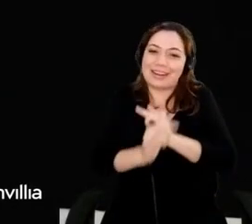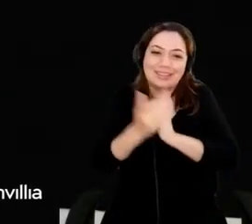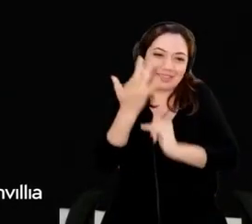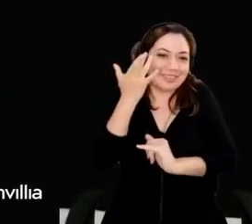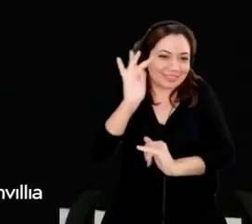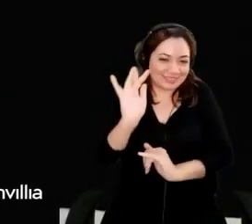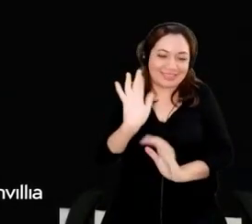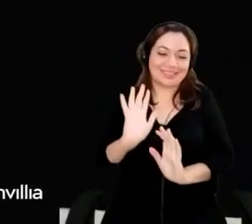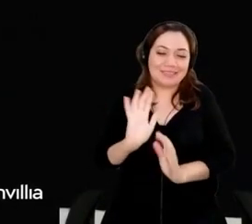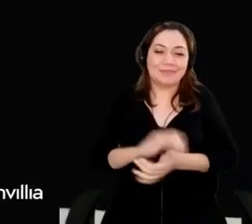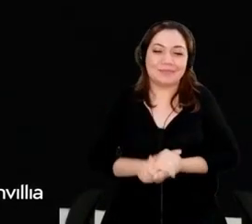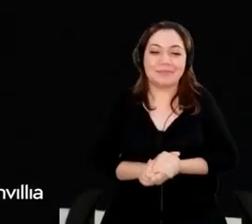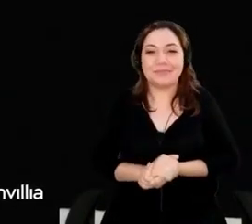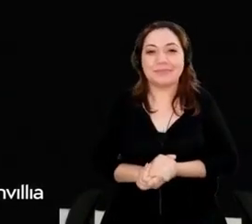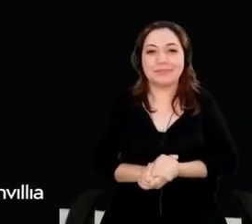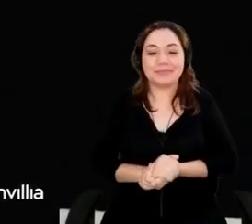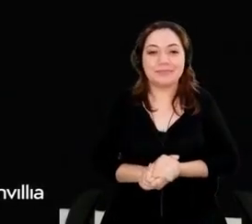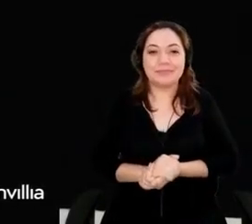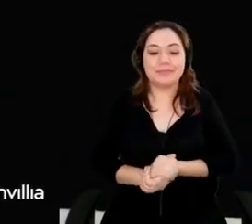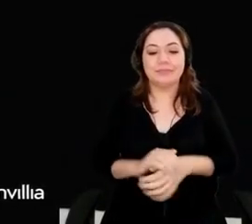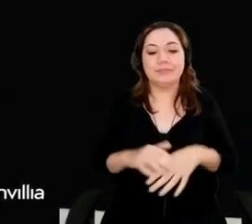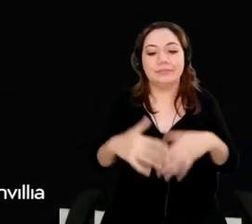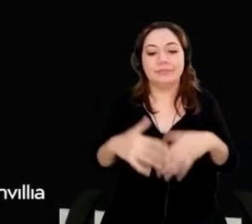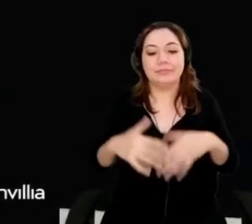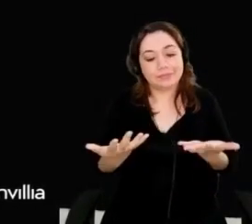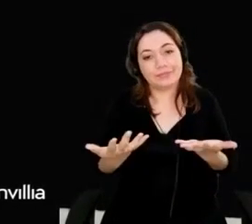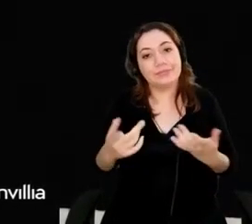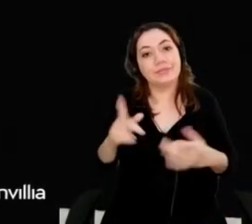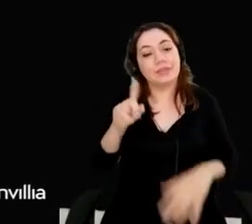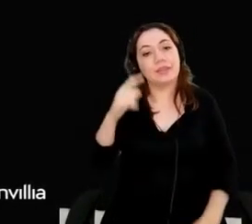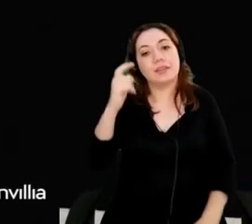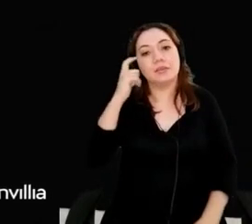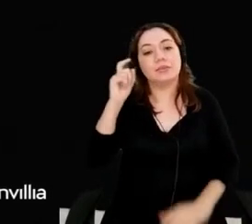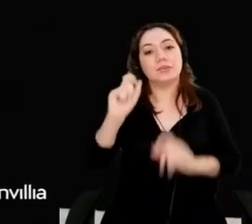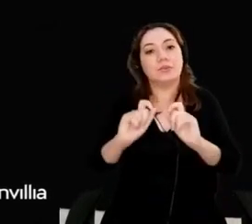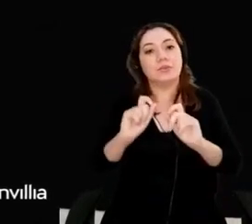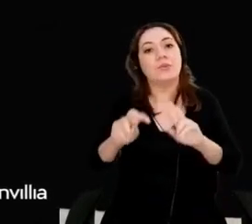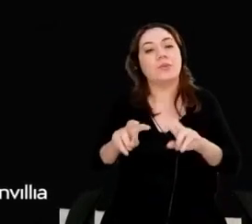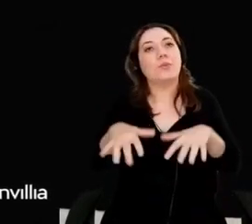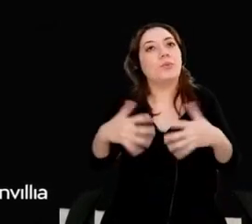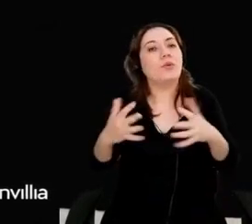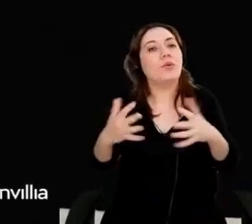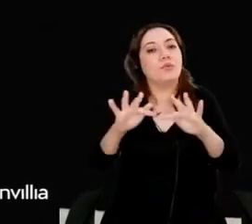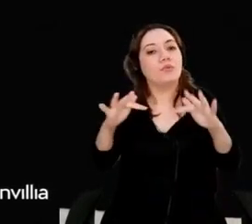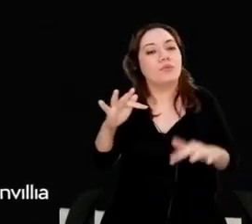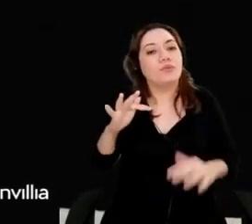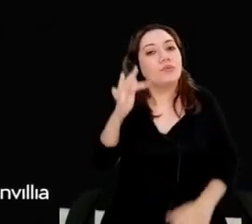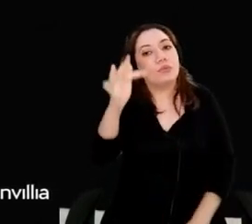So let's think about what kind of future we can create together.